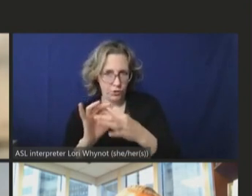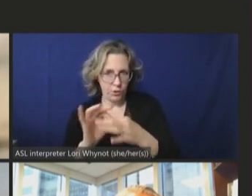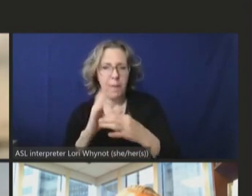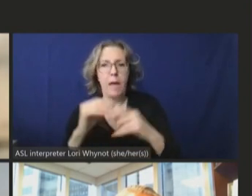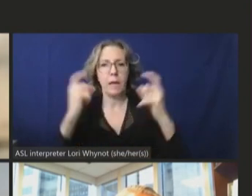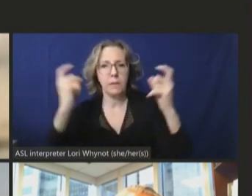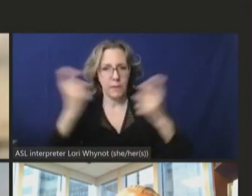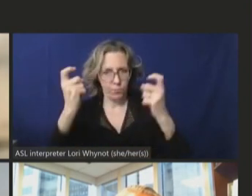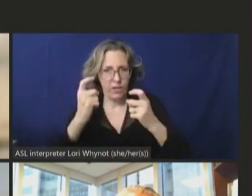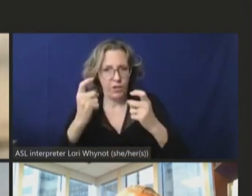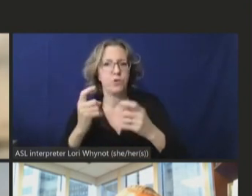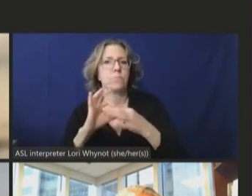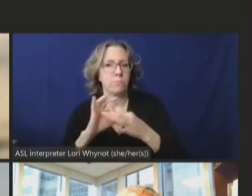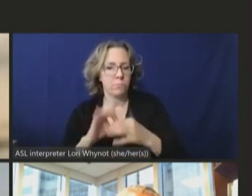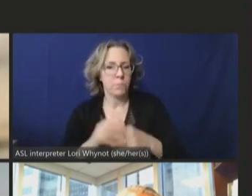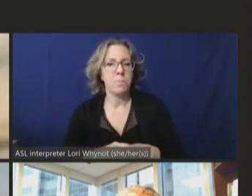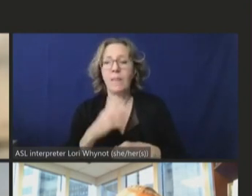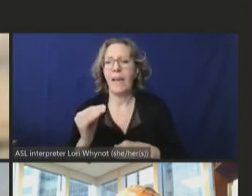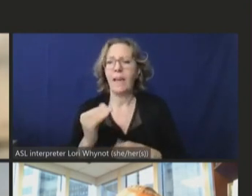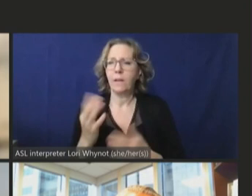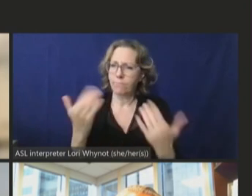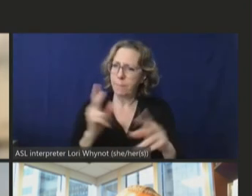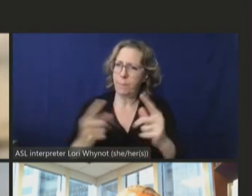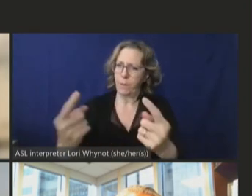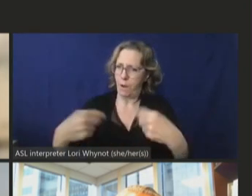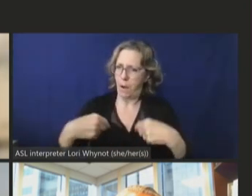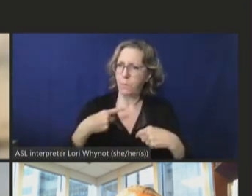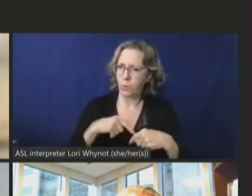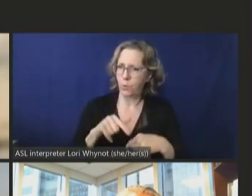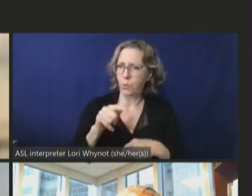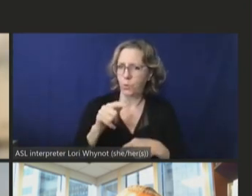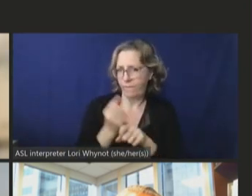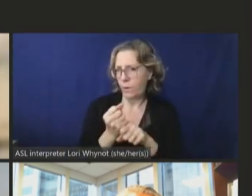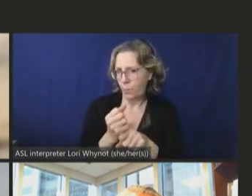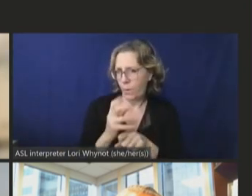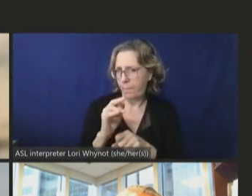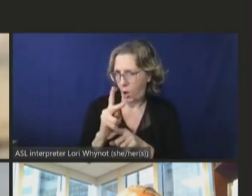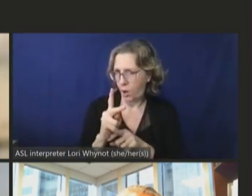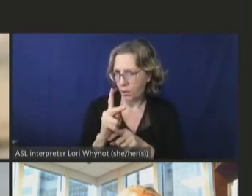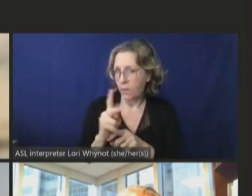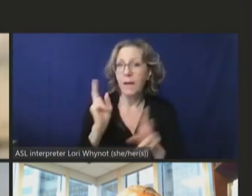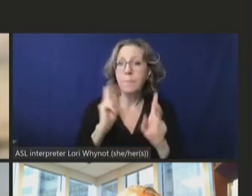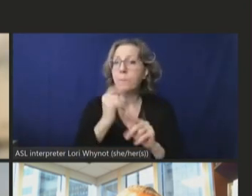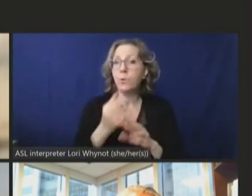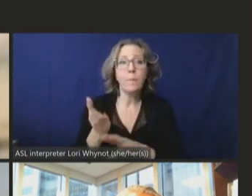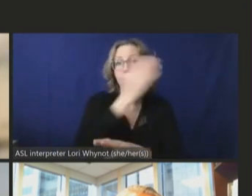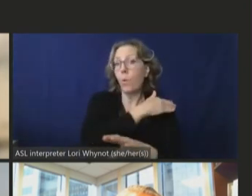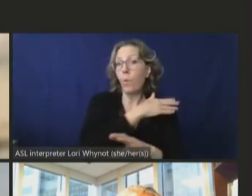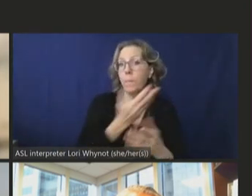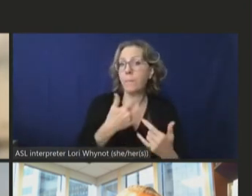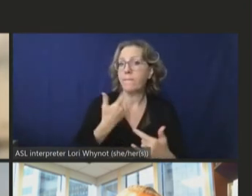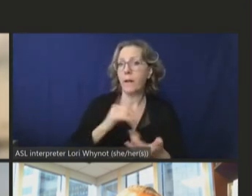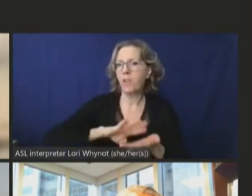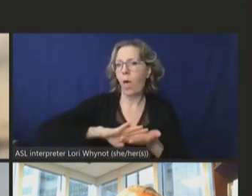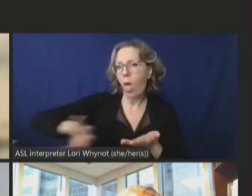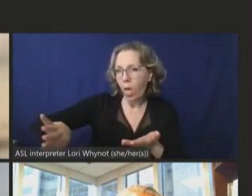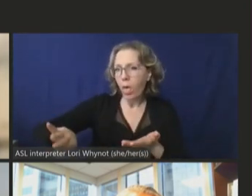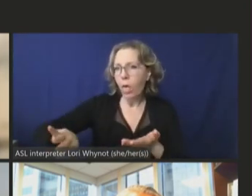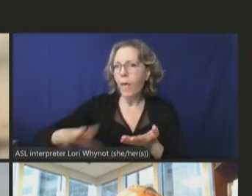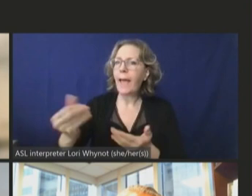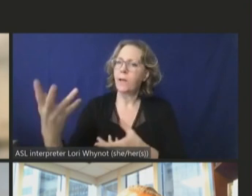to the ballpark who may have felt excluded in the past, and getting people to, you know, have